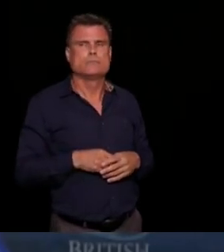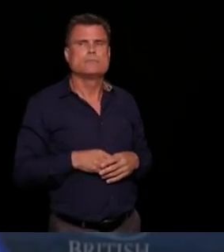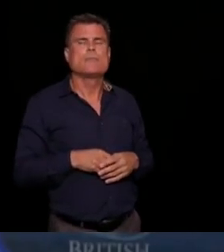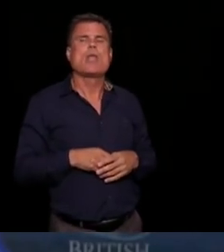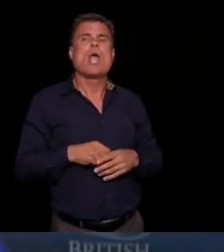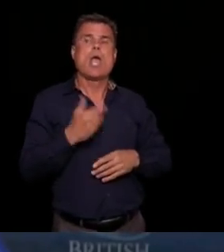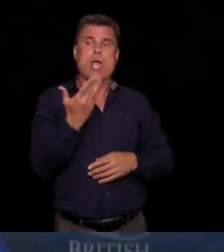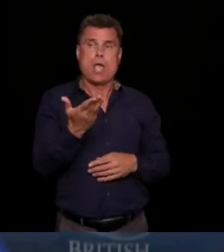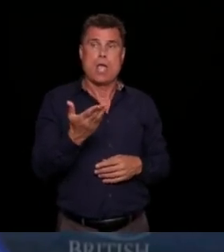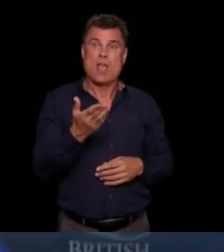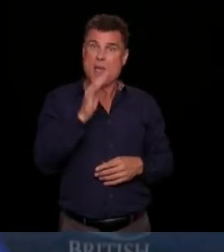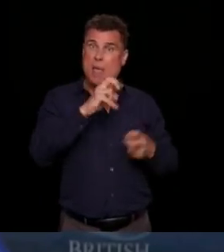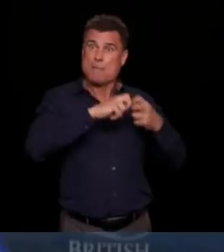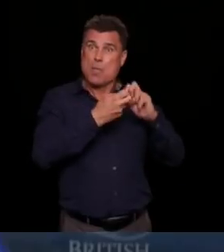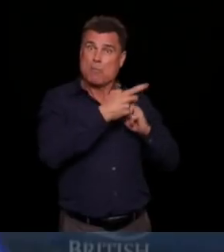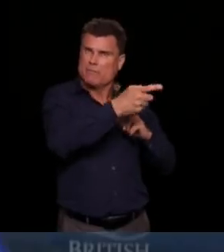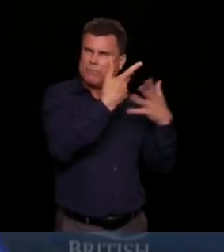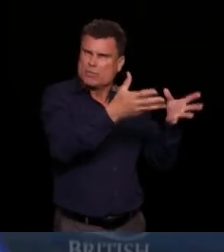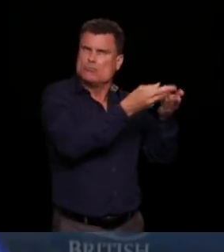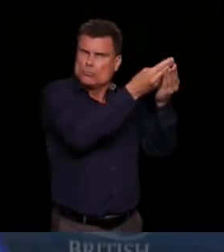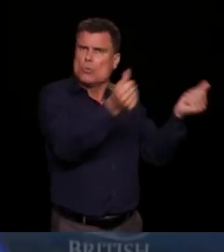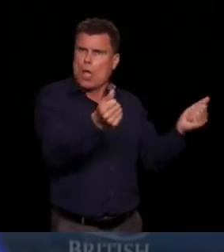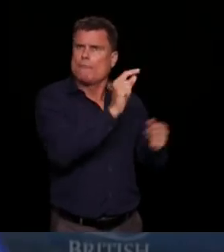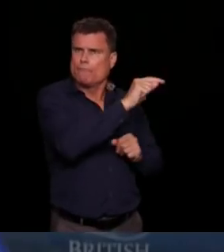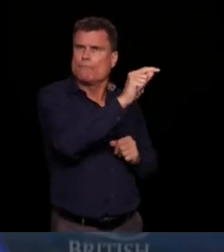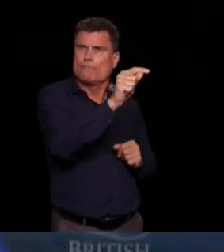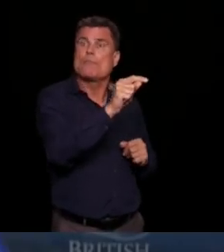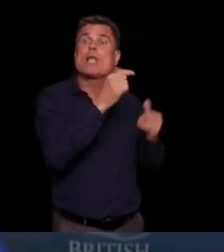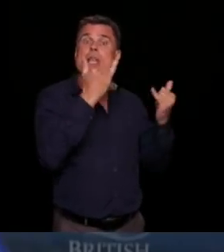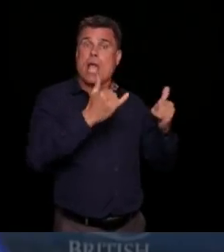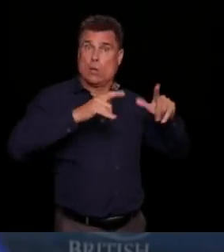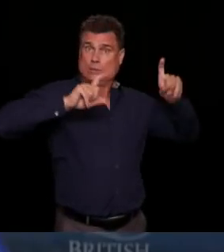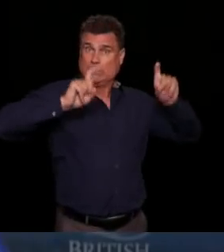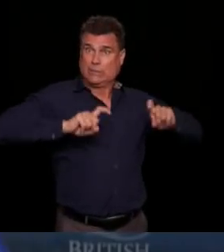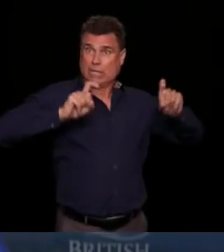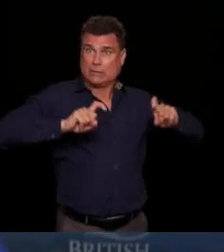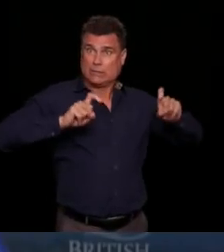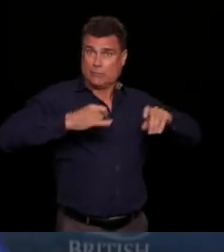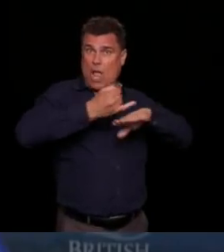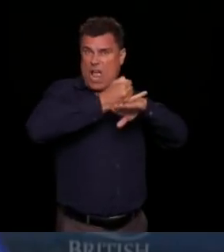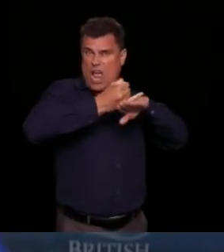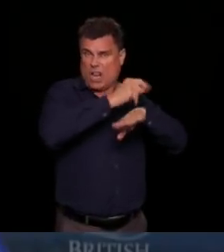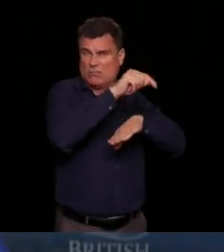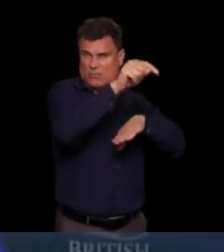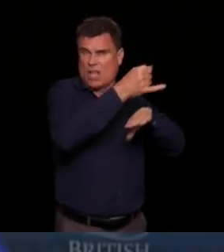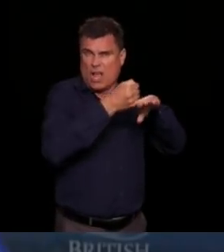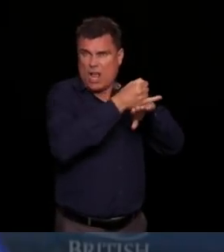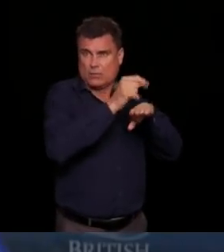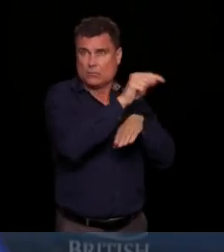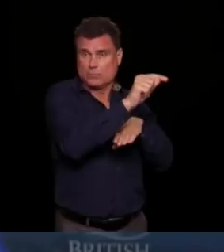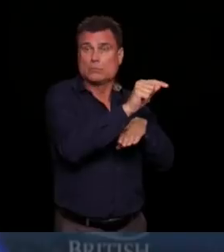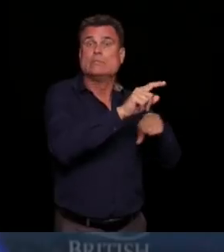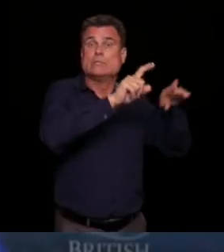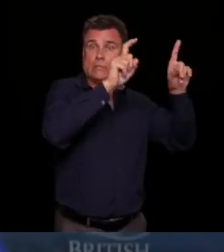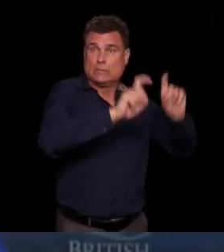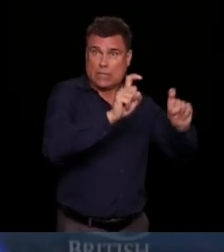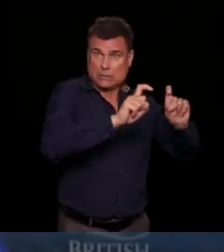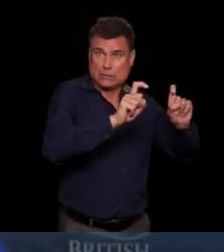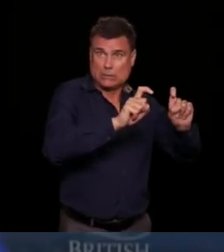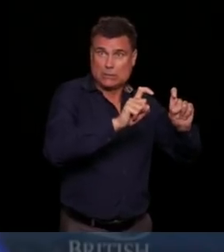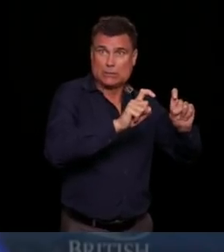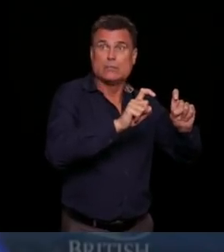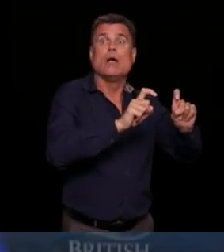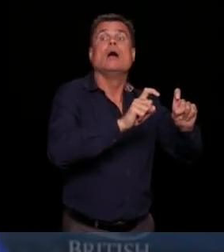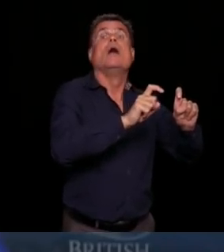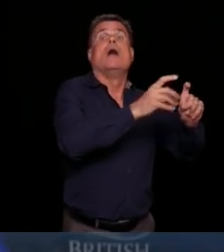these problems as we go forward. The relative turnaround of testing results on Island Health and tests take place is relatively